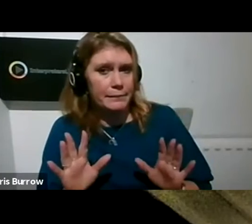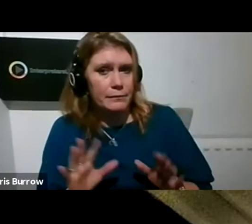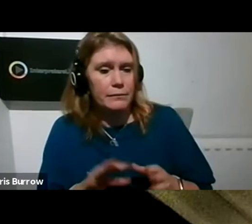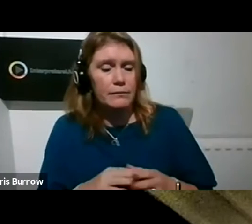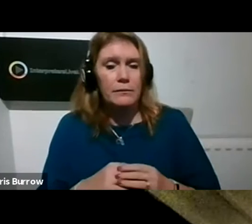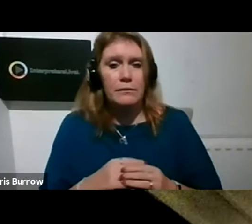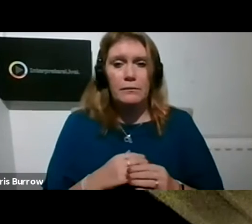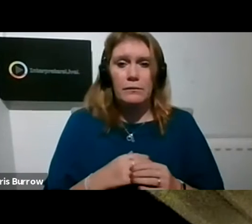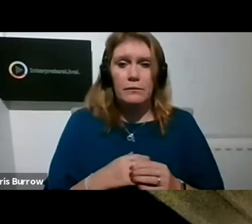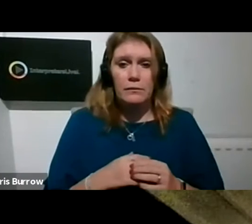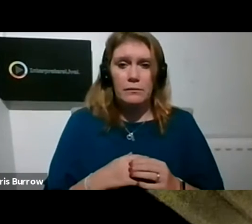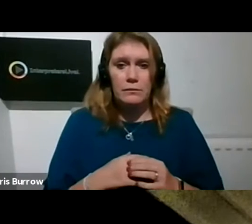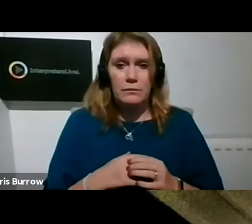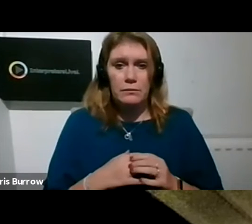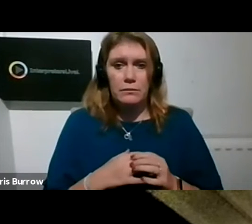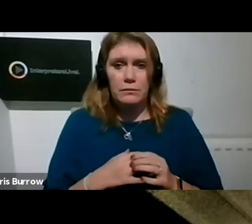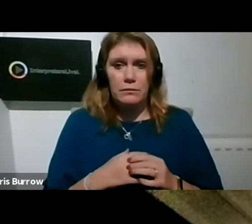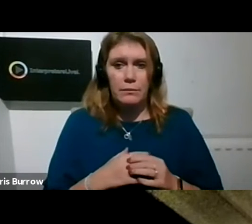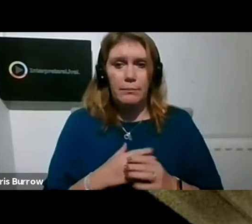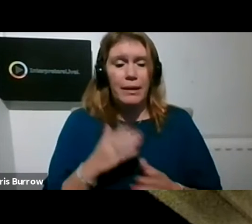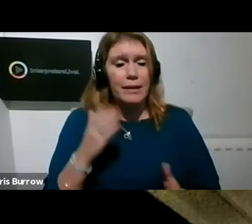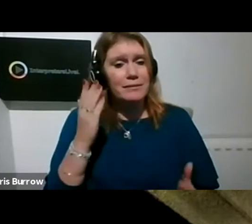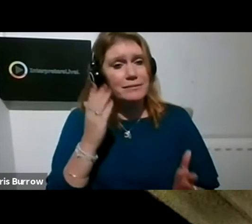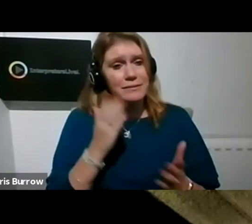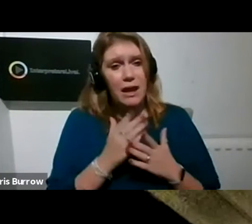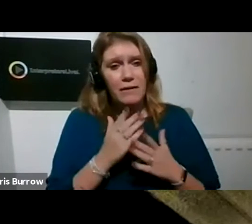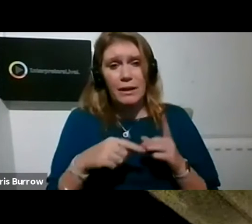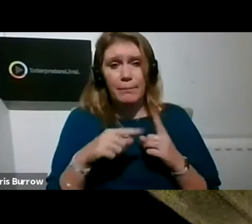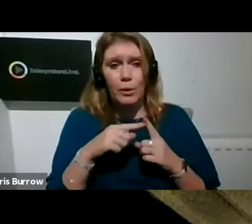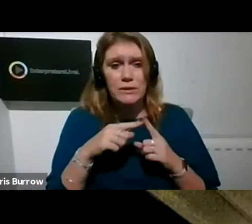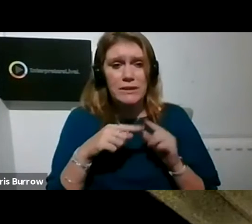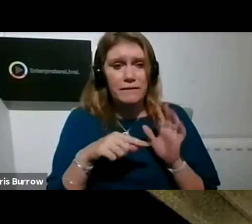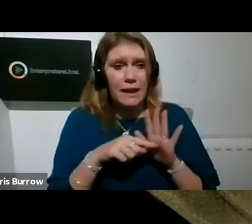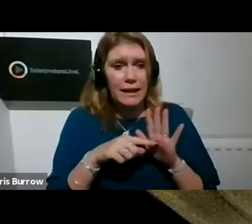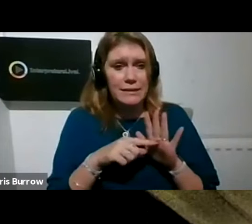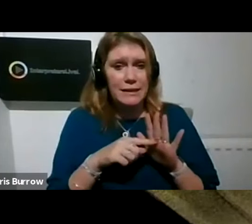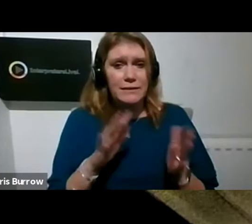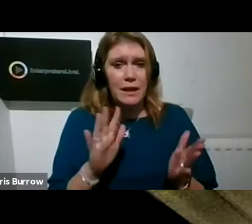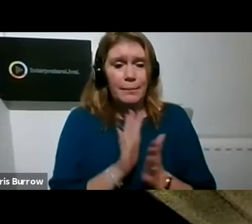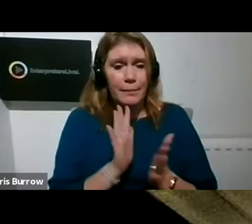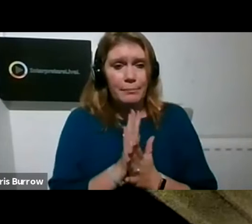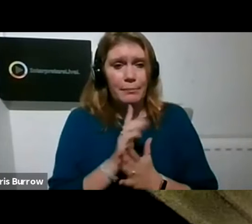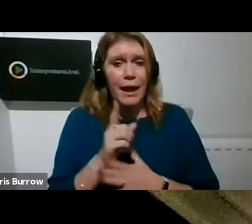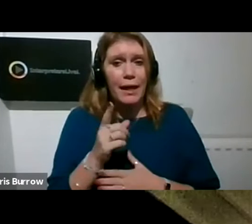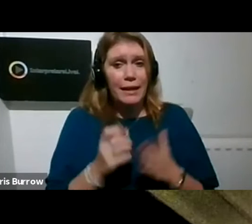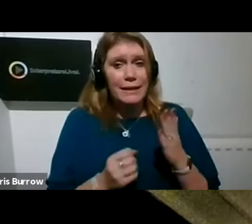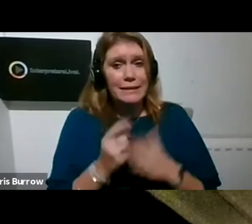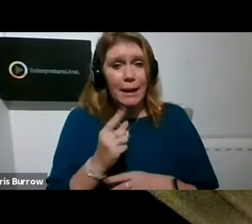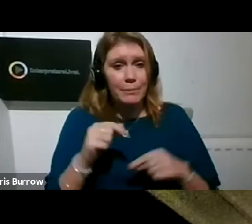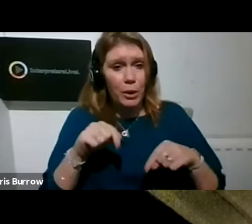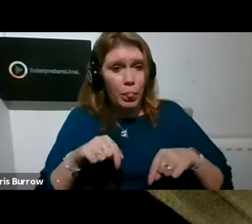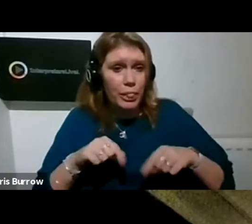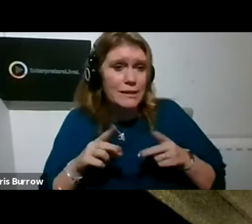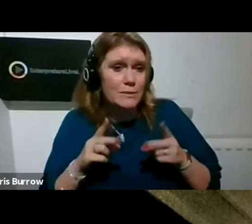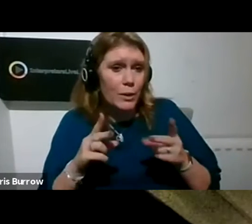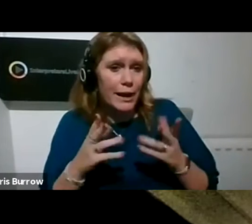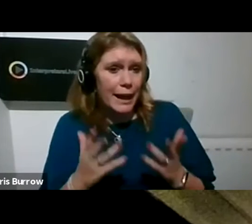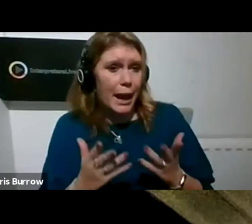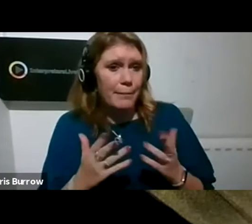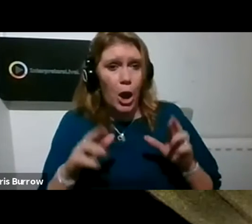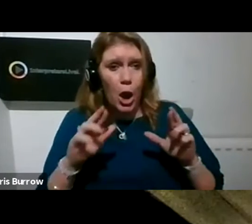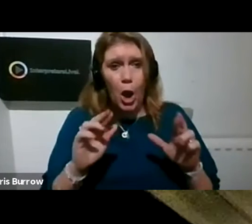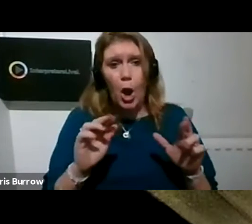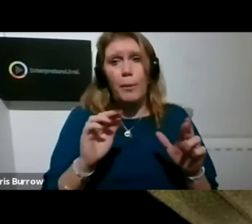it's definitely kind of positives and negatives. Like, I'm really glad it exists in this way now, but I sort of also hope it's a live show as well at some